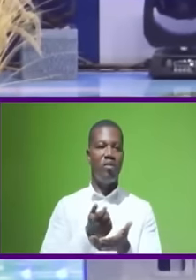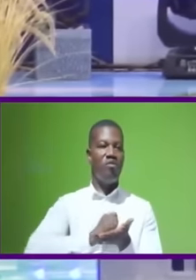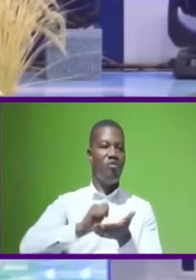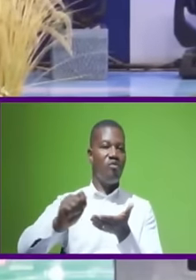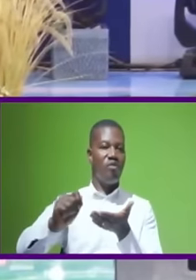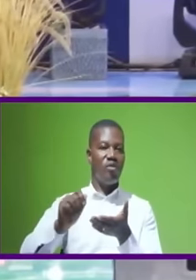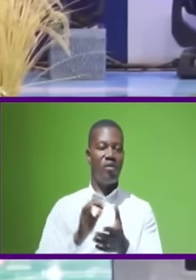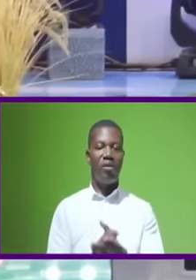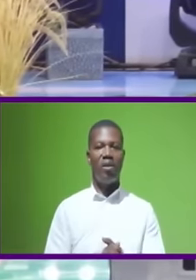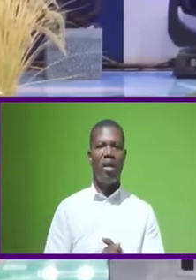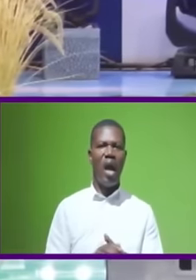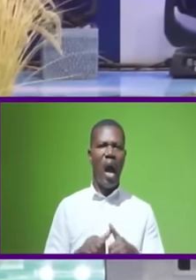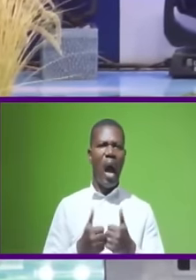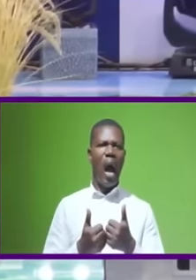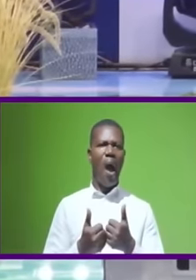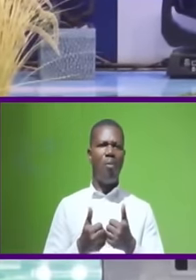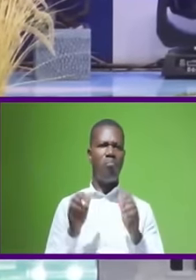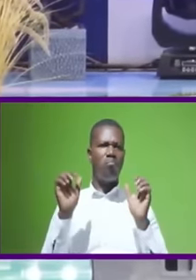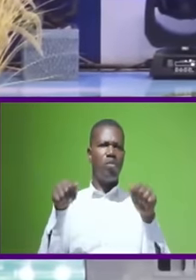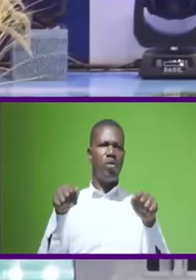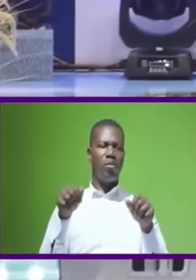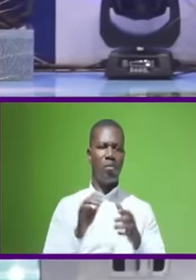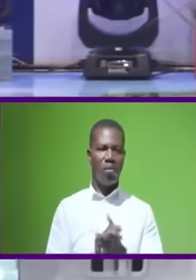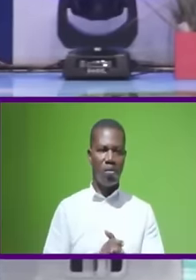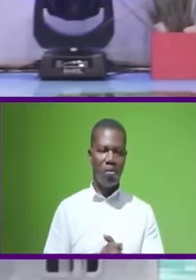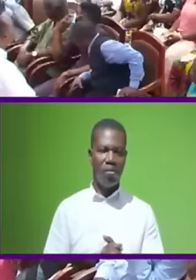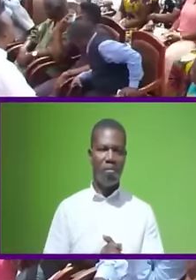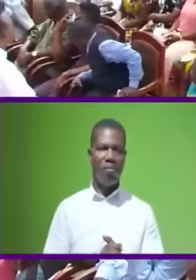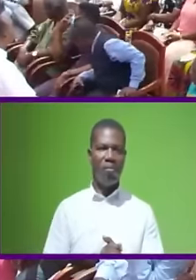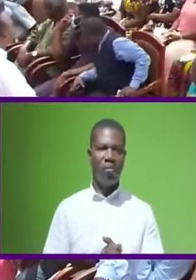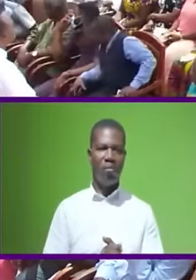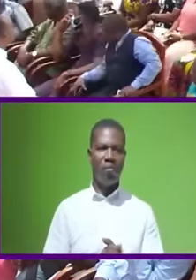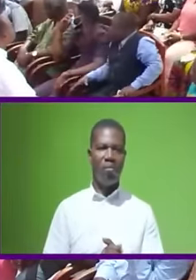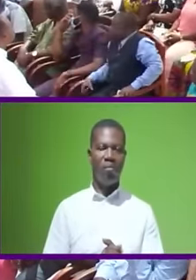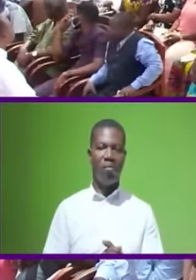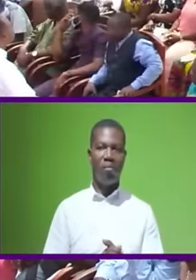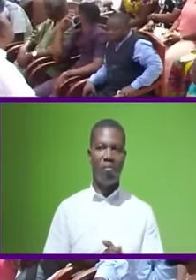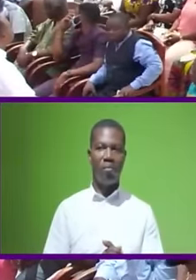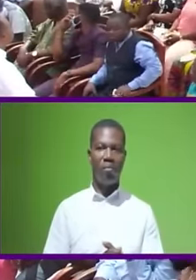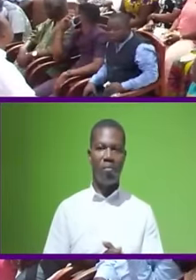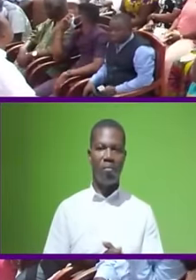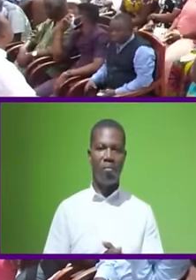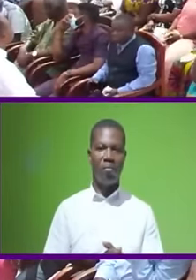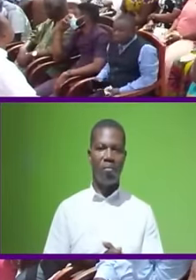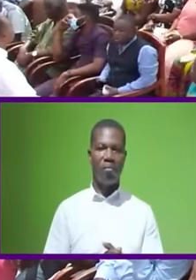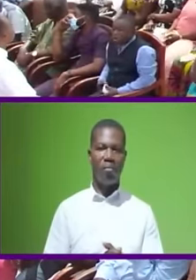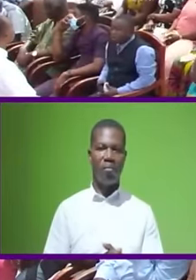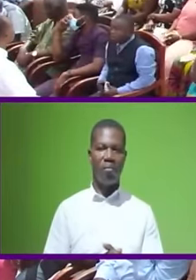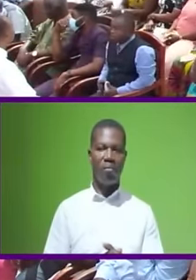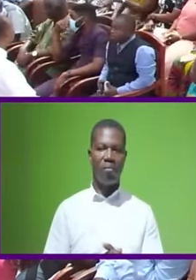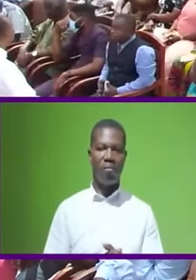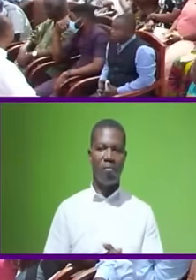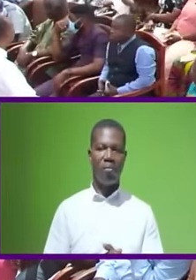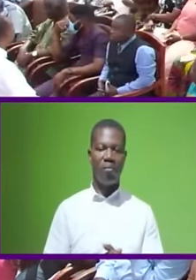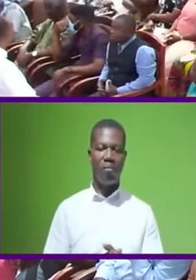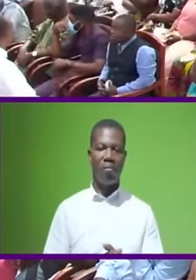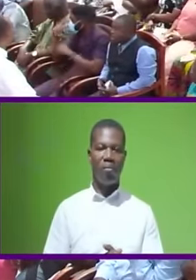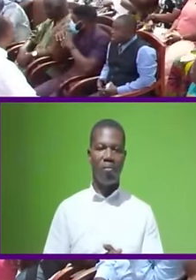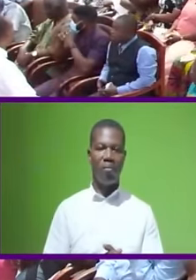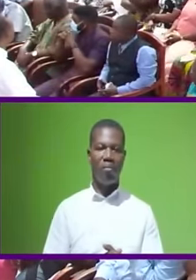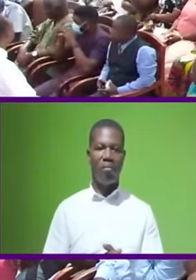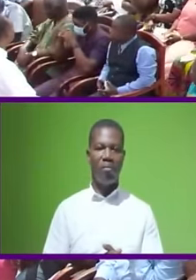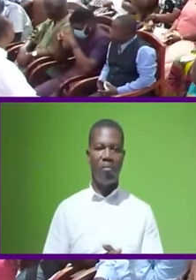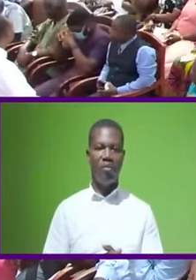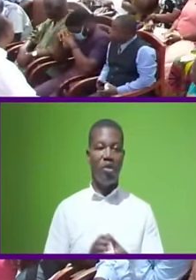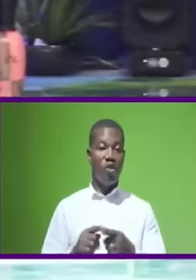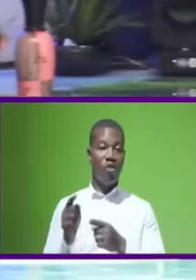you'll be shocked to see posh cars, luxurious cars parked, and said people will come to pick form. And that's how I